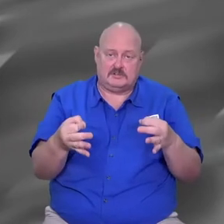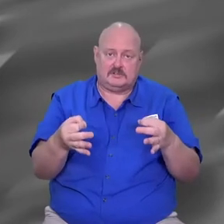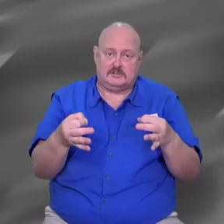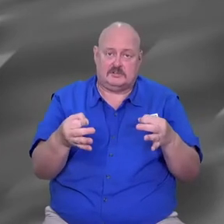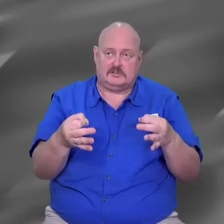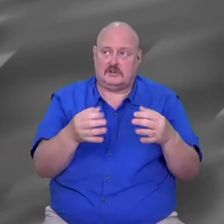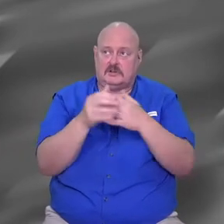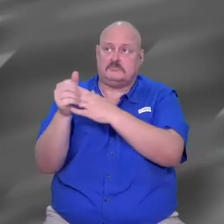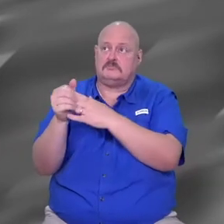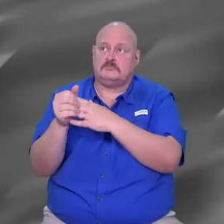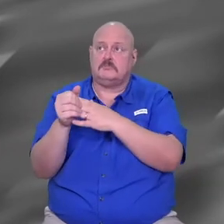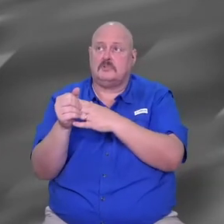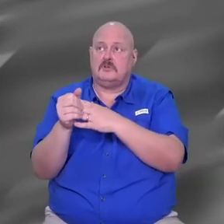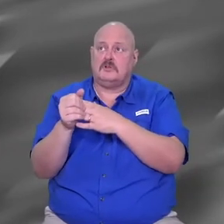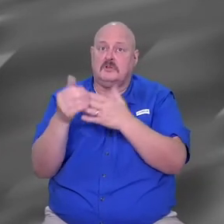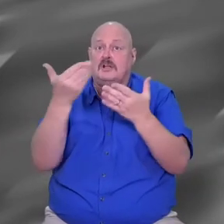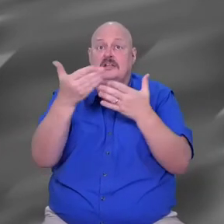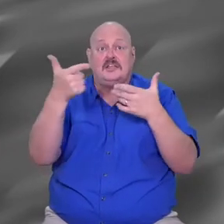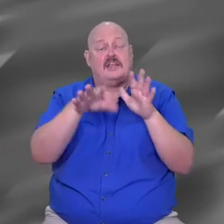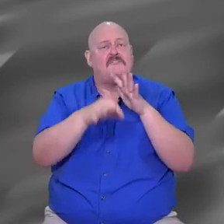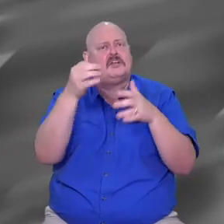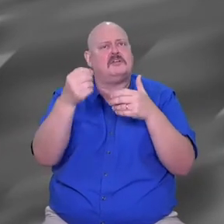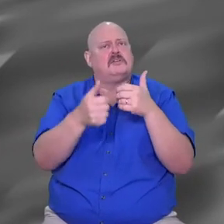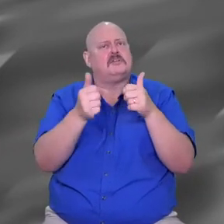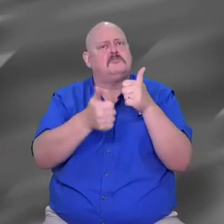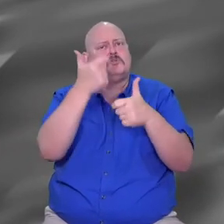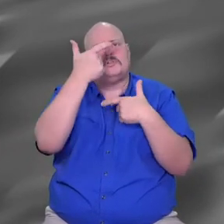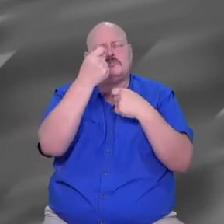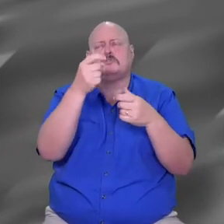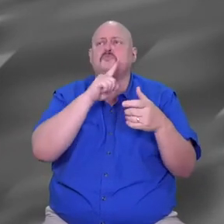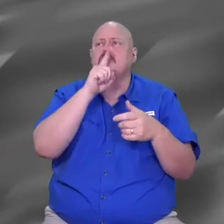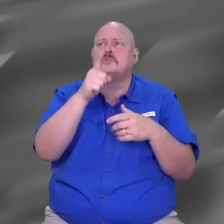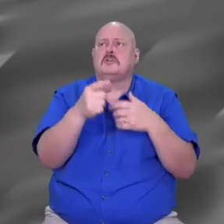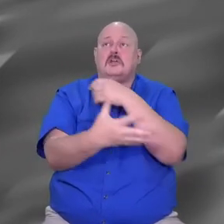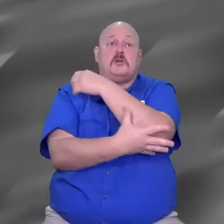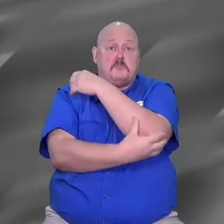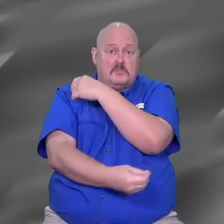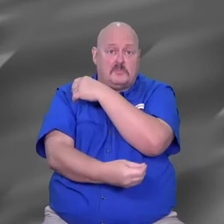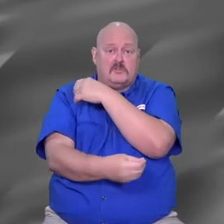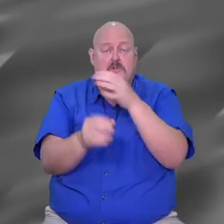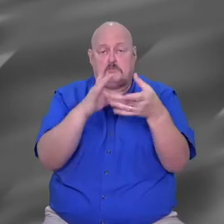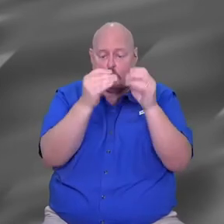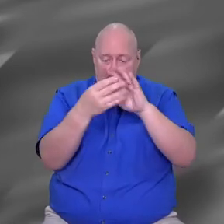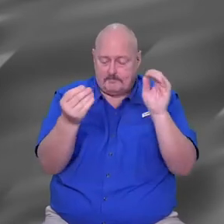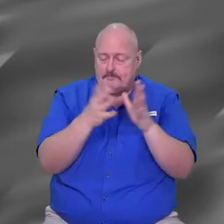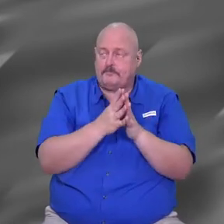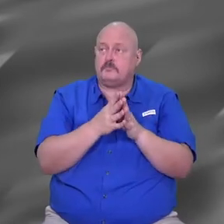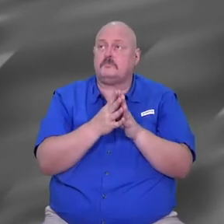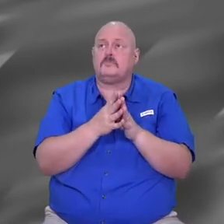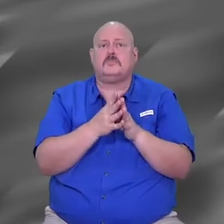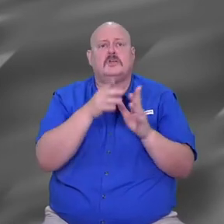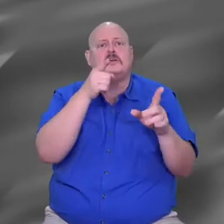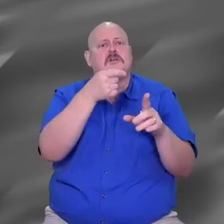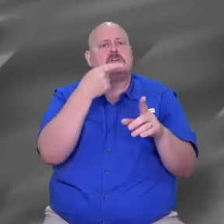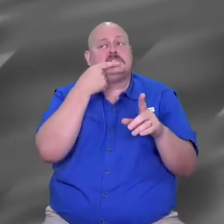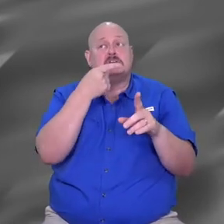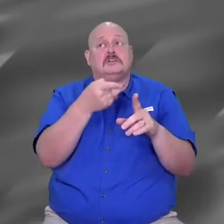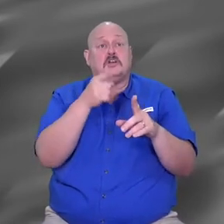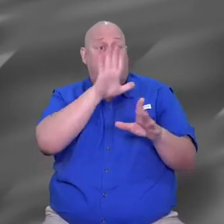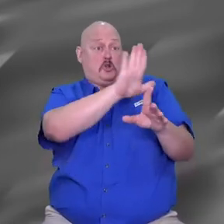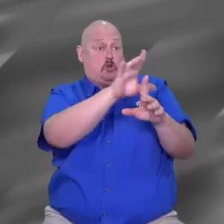to. Here's the thing that I found most interesting about her really poverty biography. Is she said, now these are